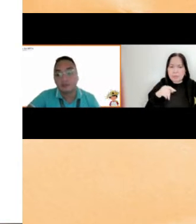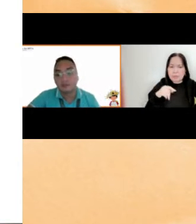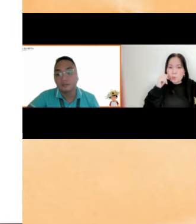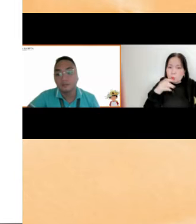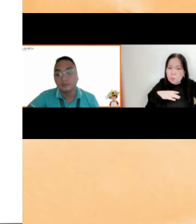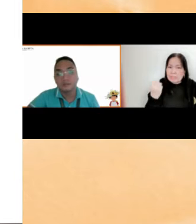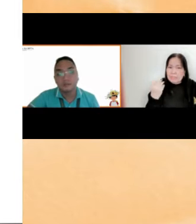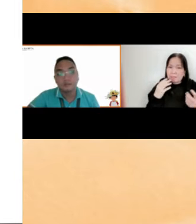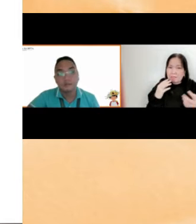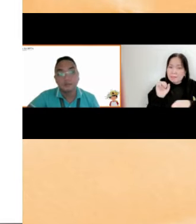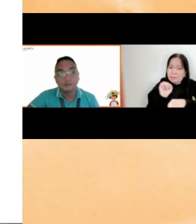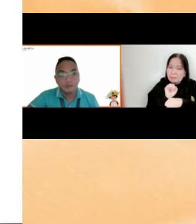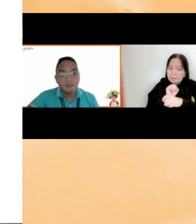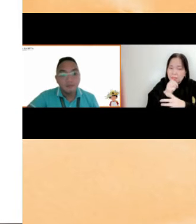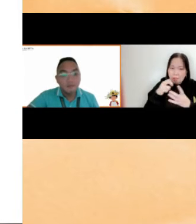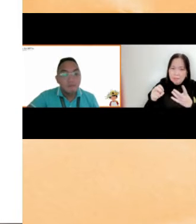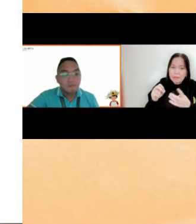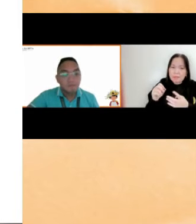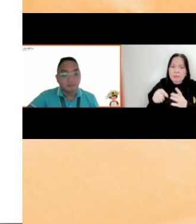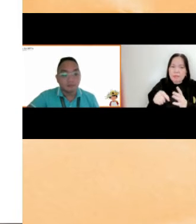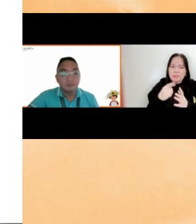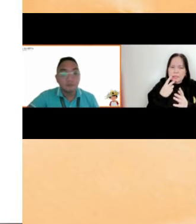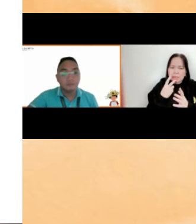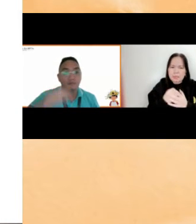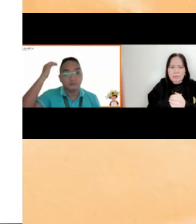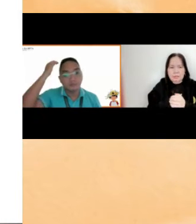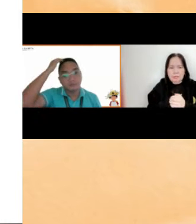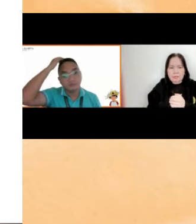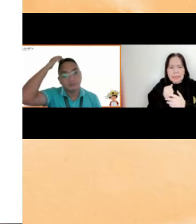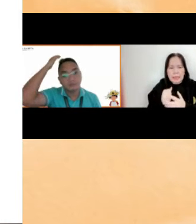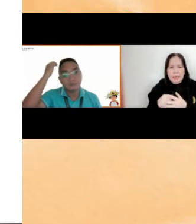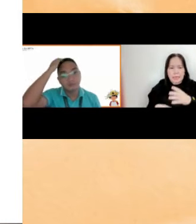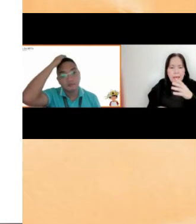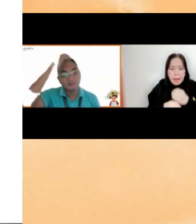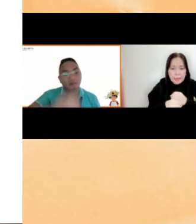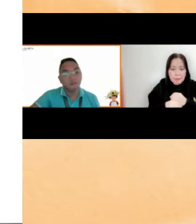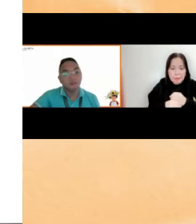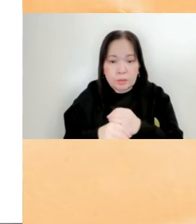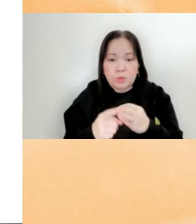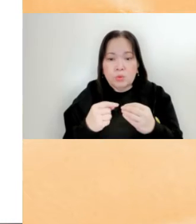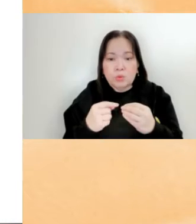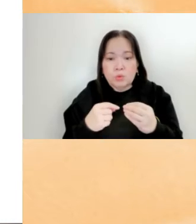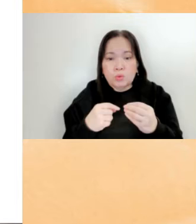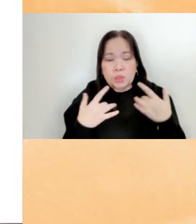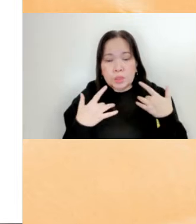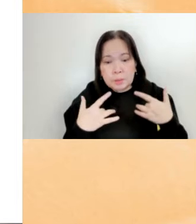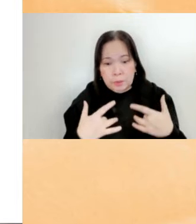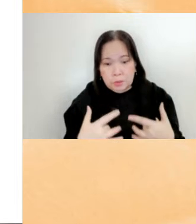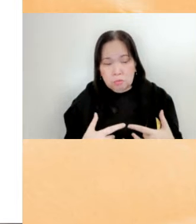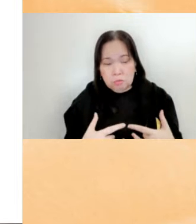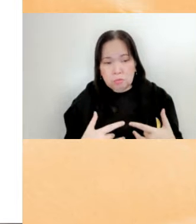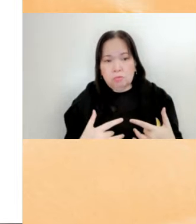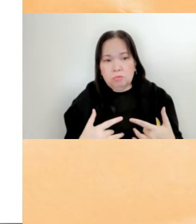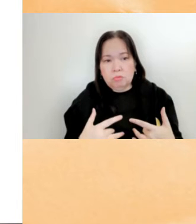they do, the privilege that they have, that may actually be contributing to the depression rather than a